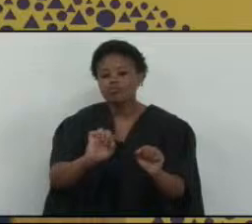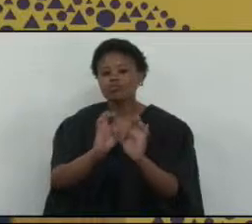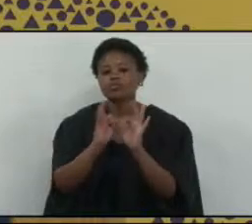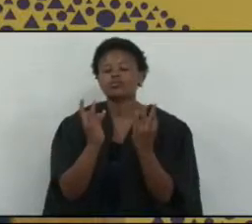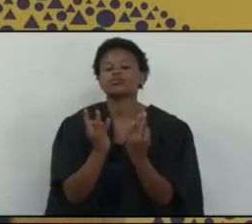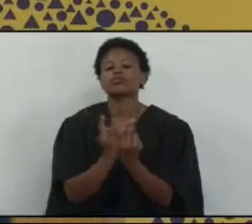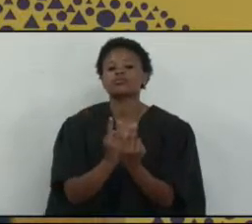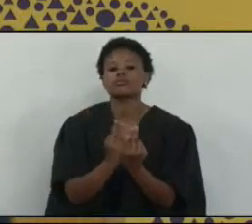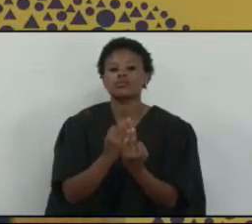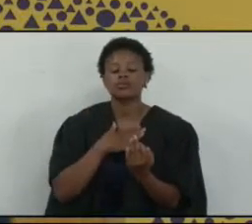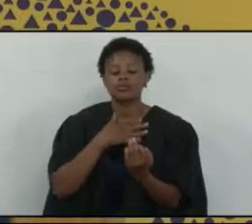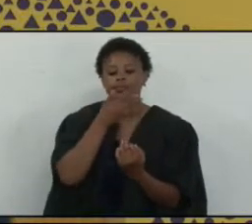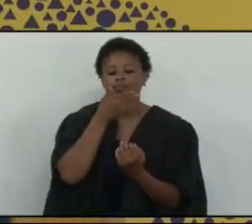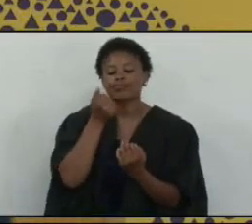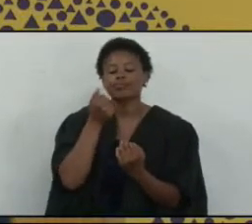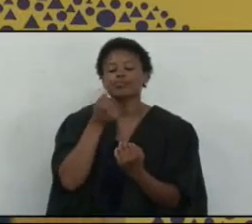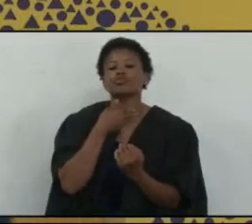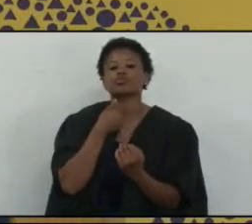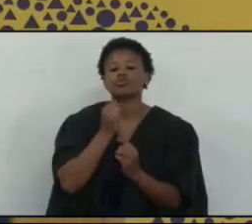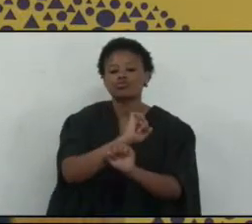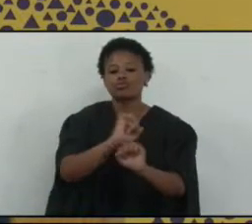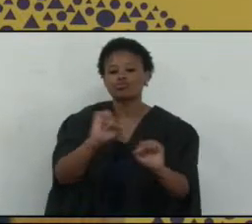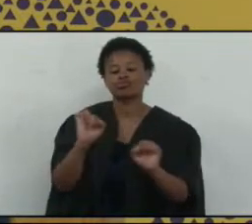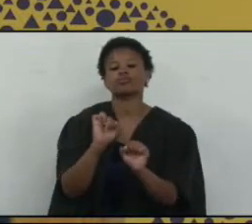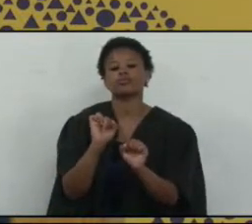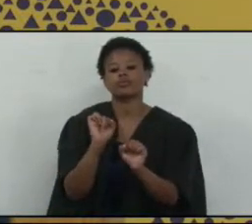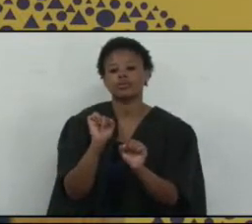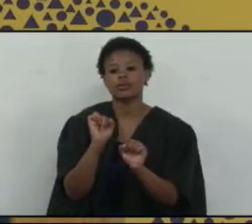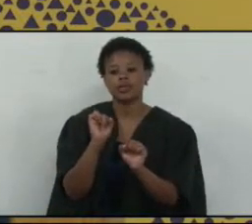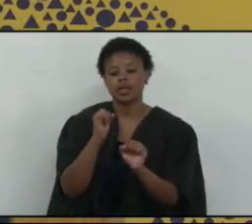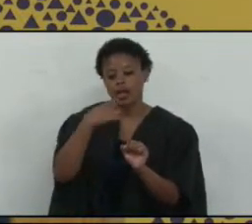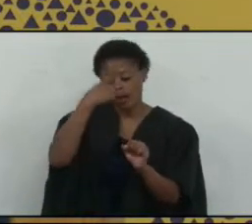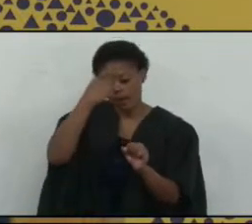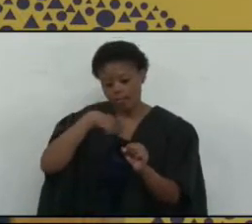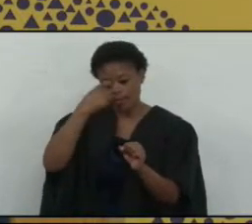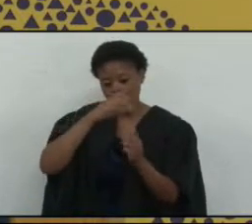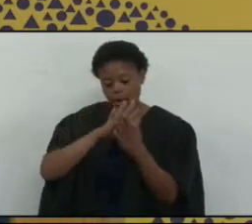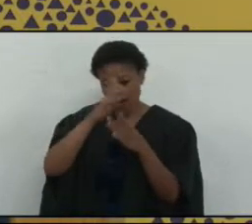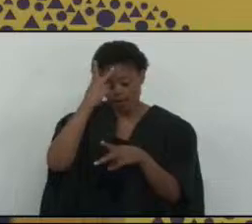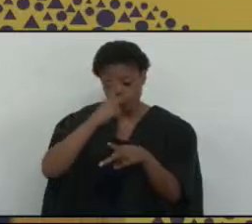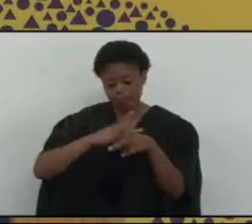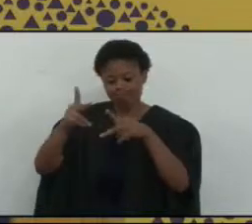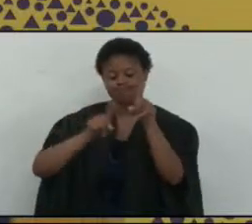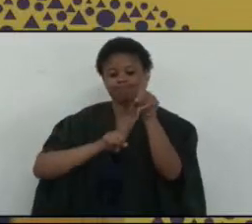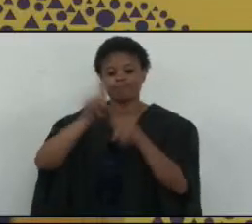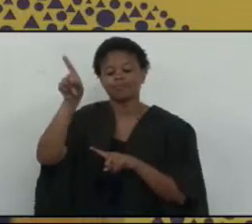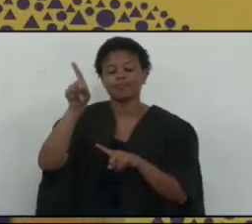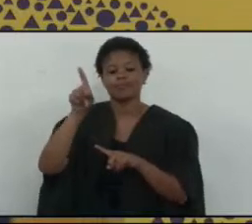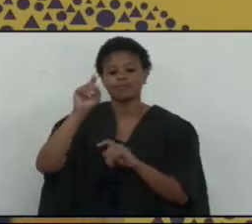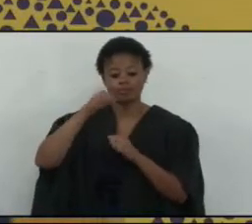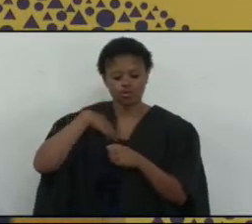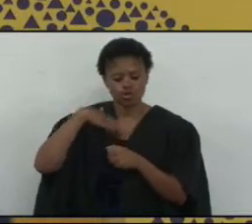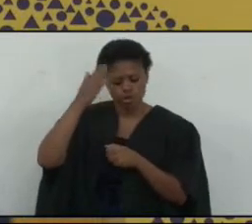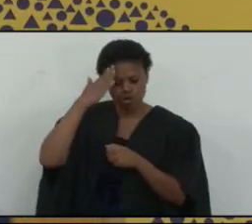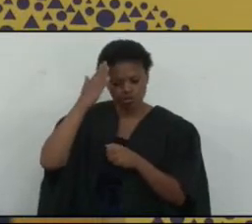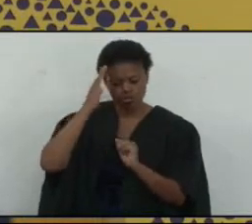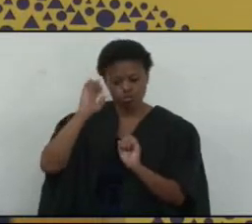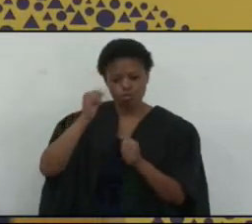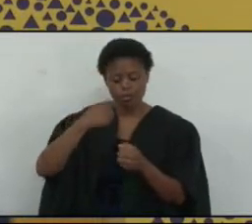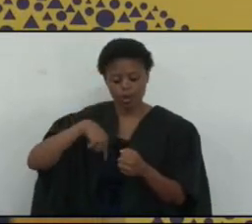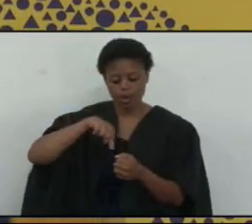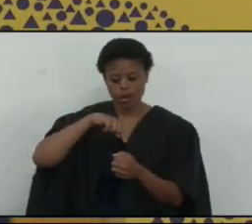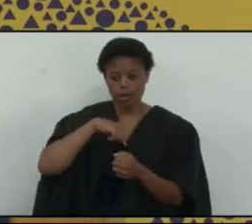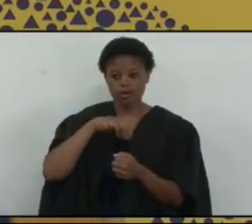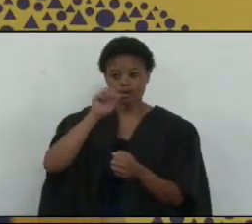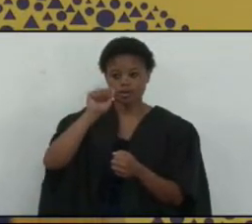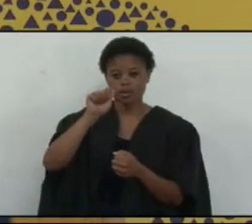and my very best wishes for your personal and professional successes. I know you will make us,